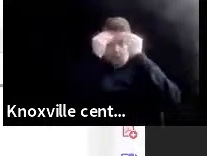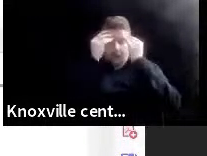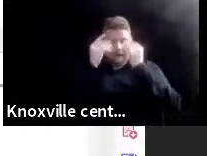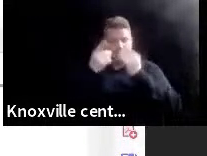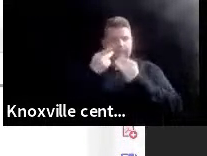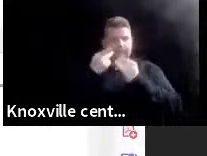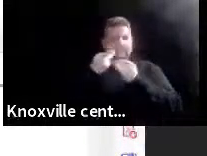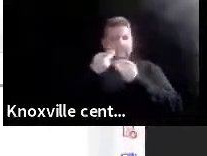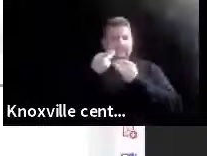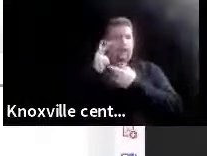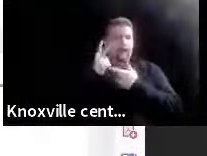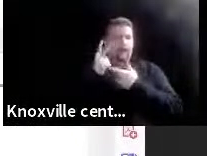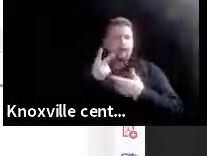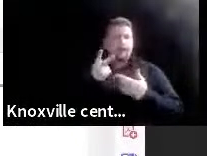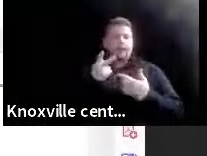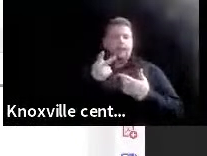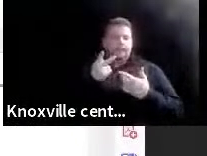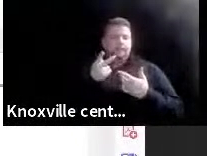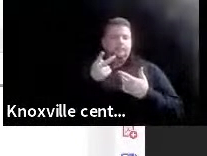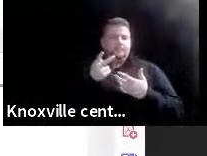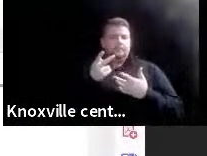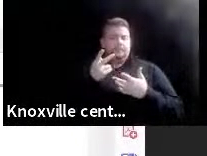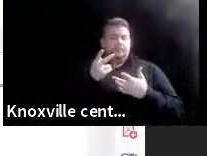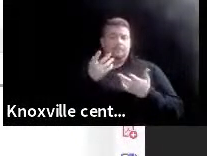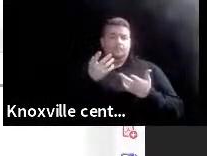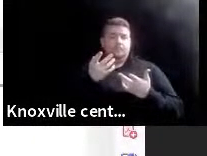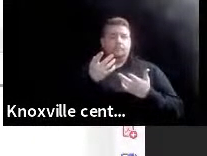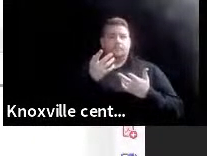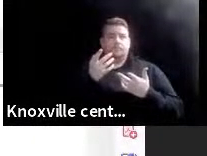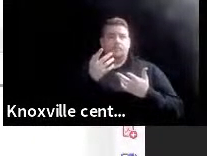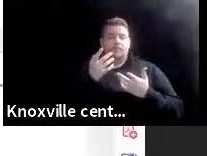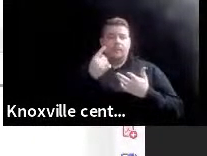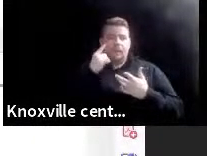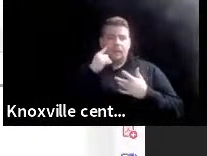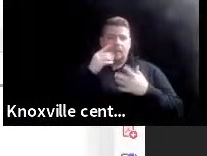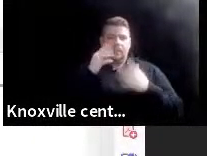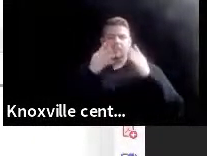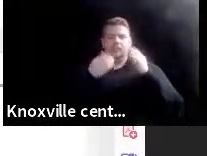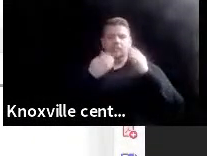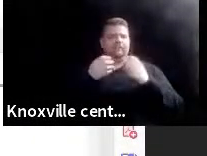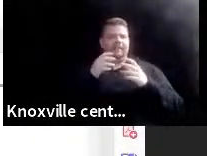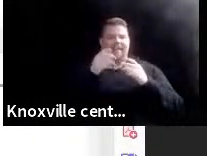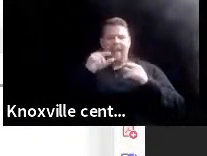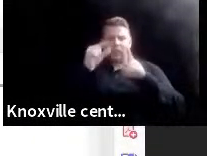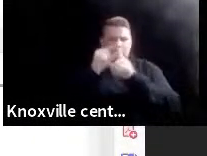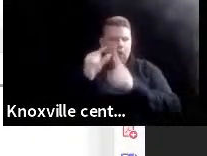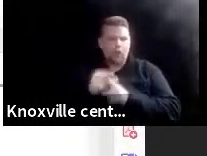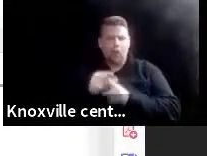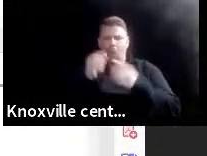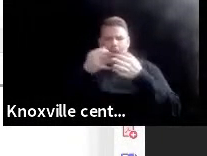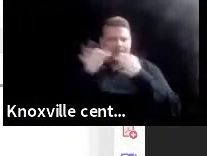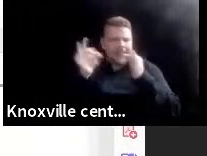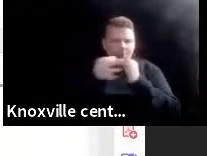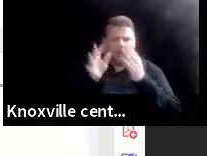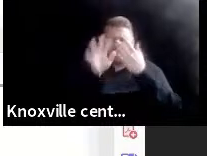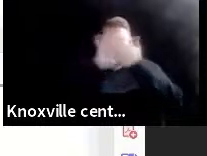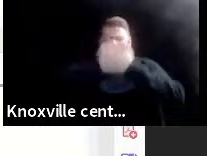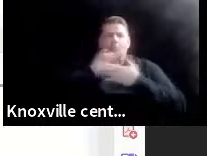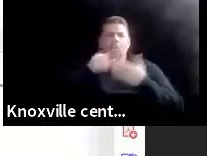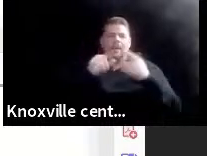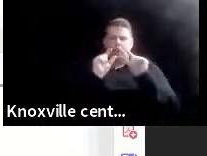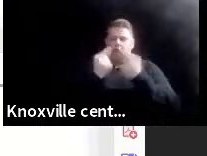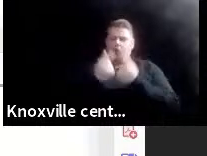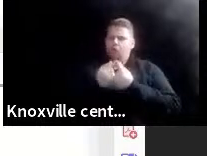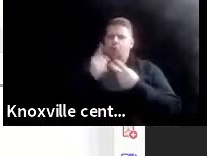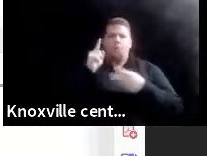other night, which was that there was too much ambiguity in the terms. That is, what is a group? What is a